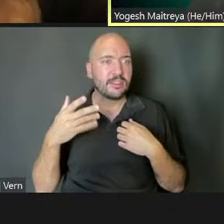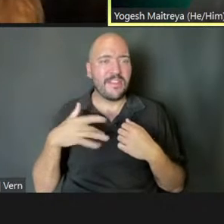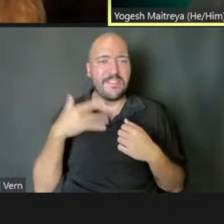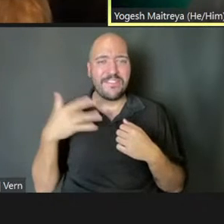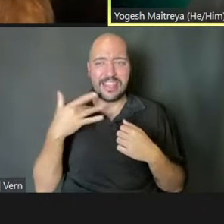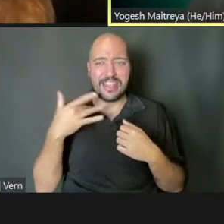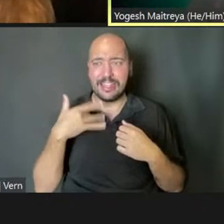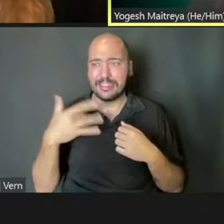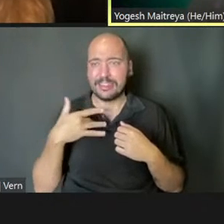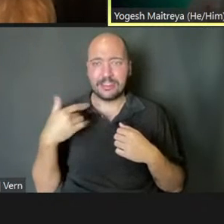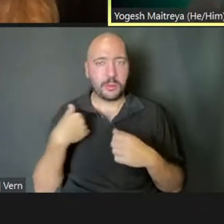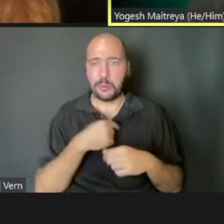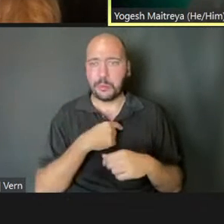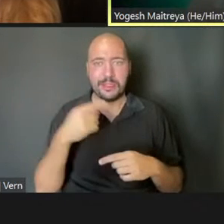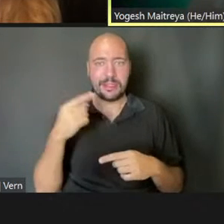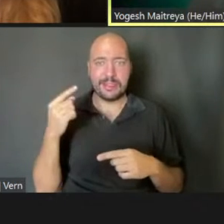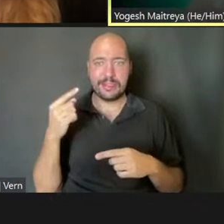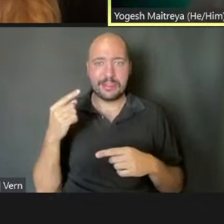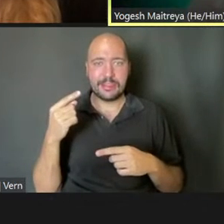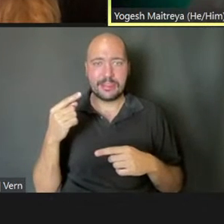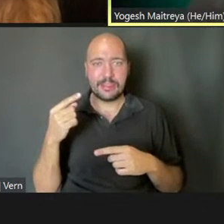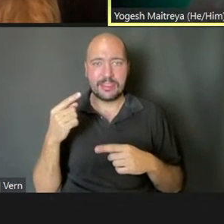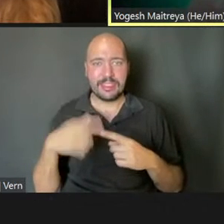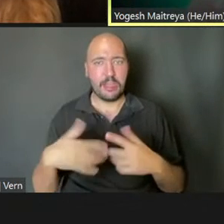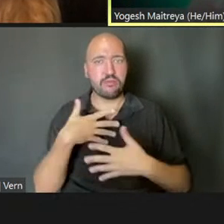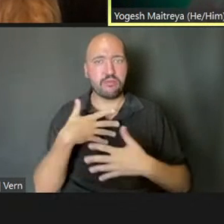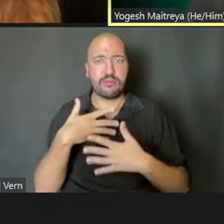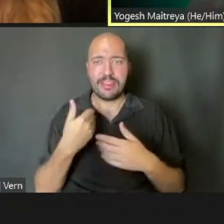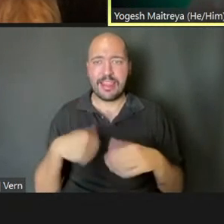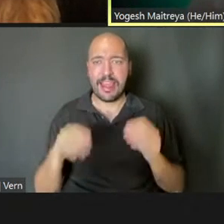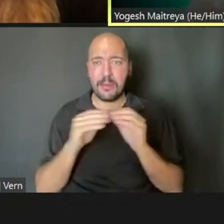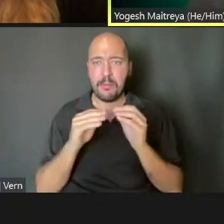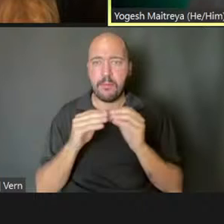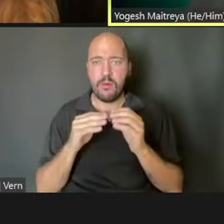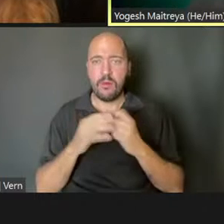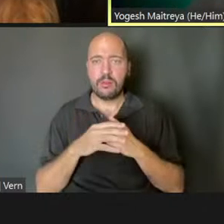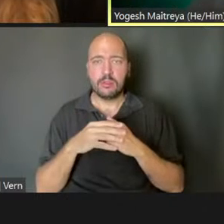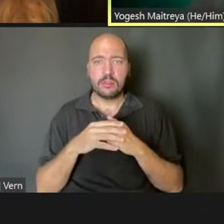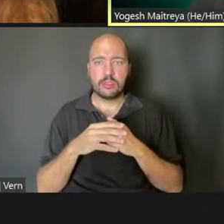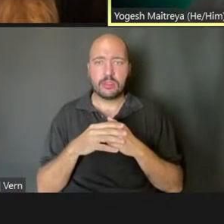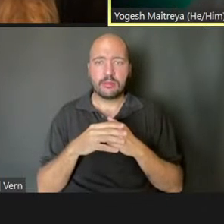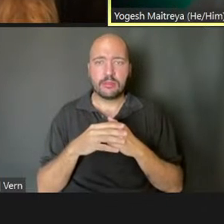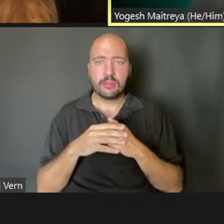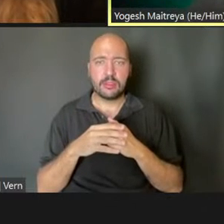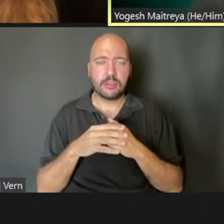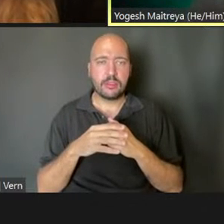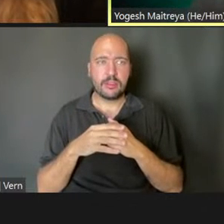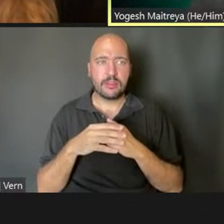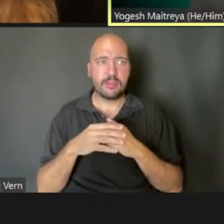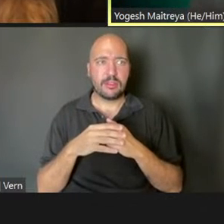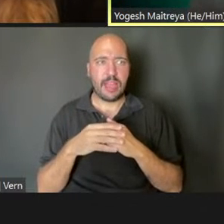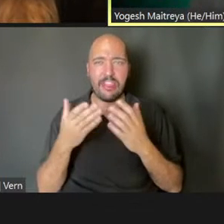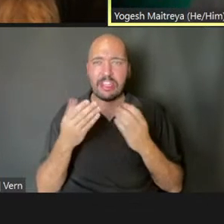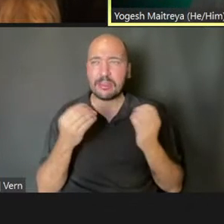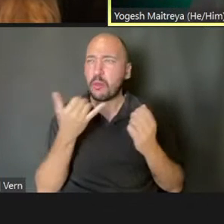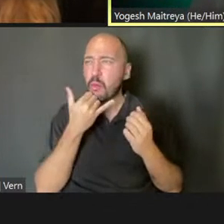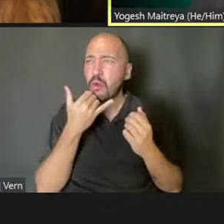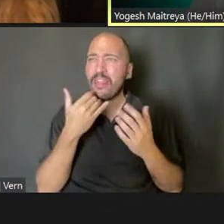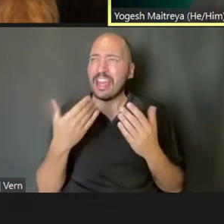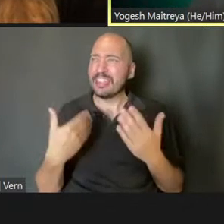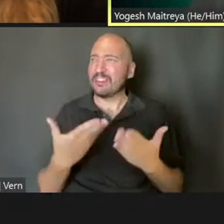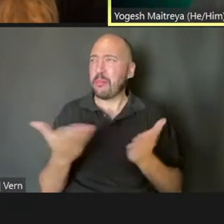feeling that we cannot breathe anymore, and there is something wrong around us. So I think